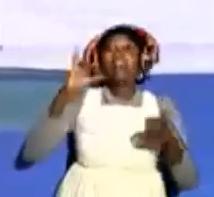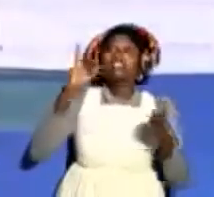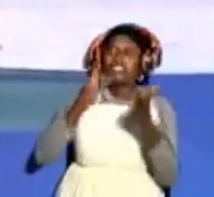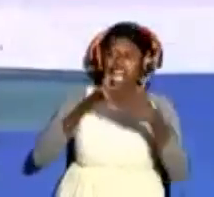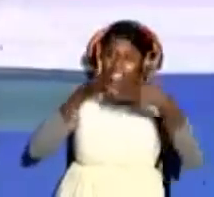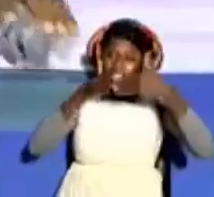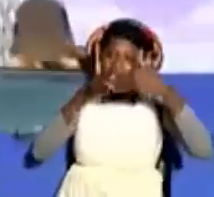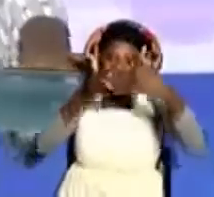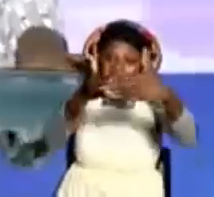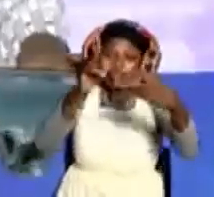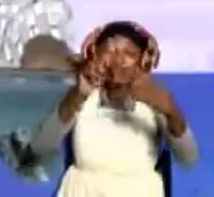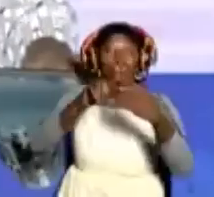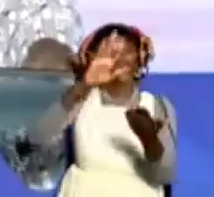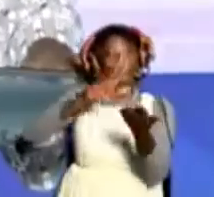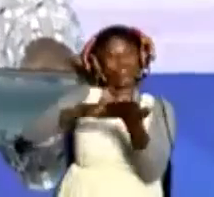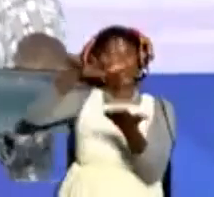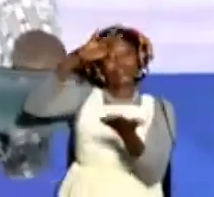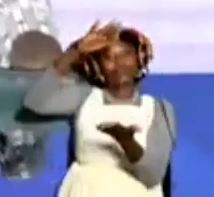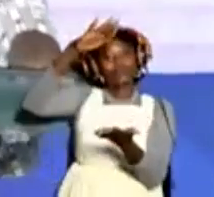that leads to glory.